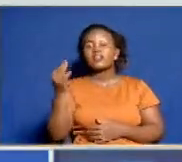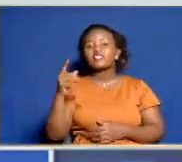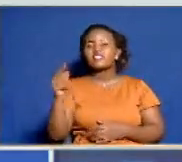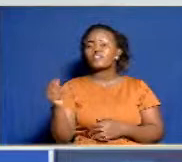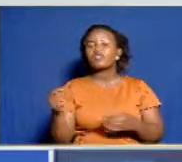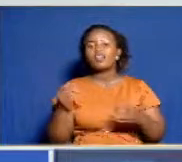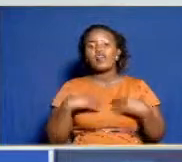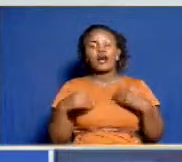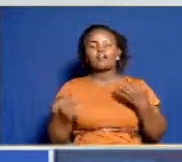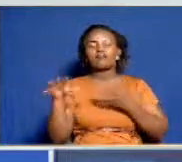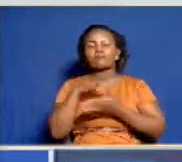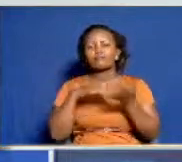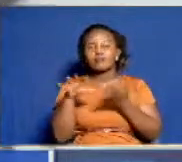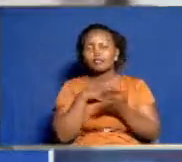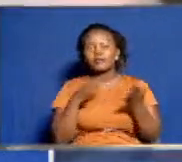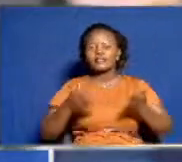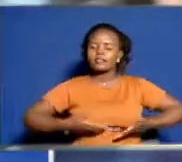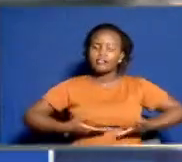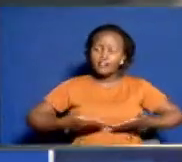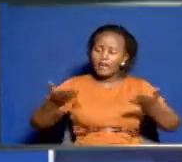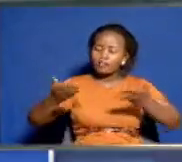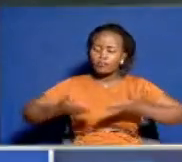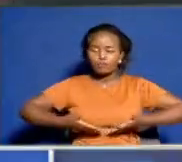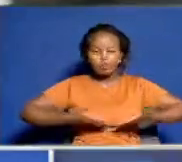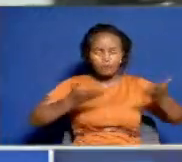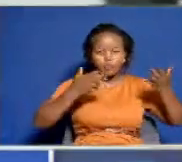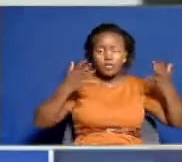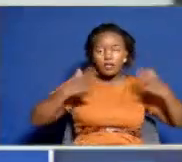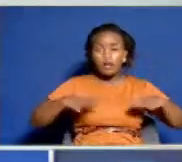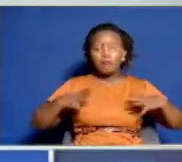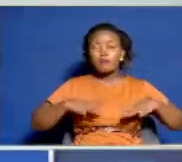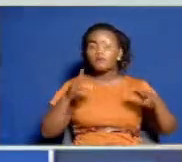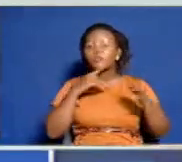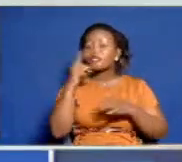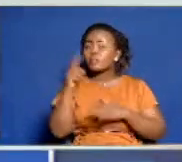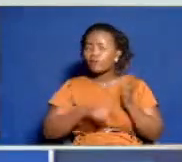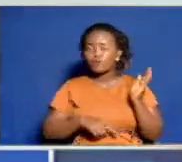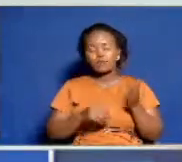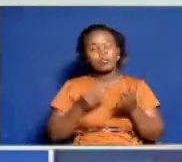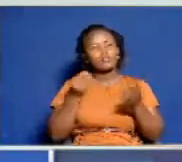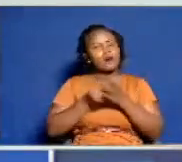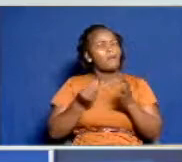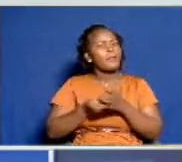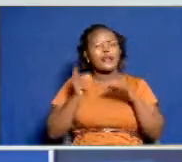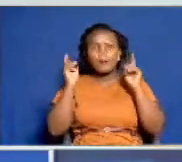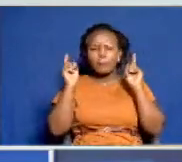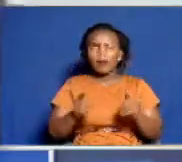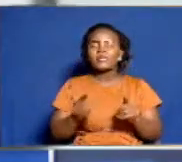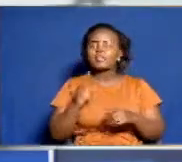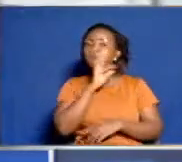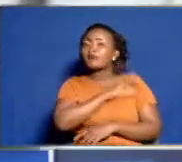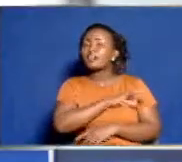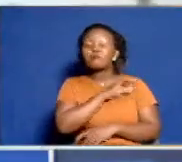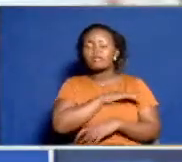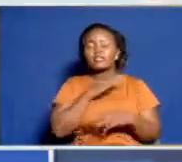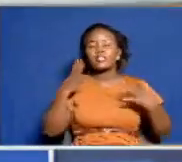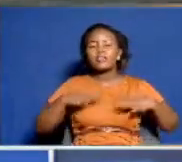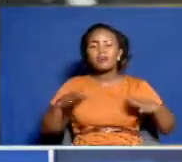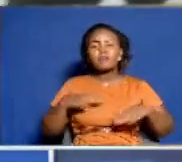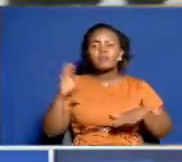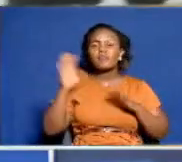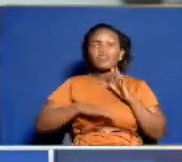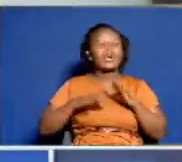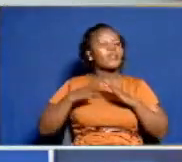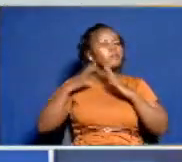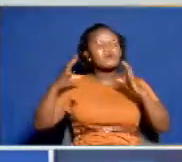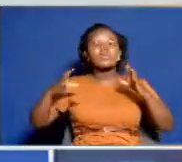mixed reactions here on the streets, with Kenyans saying they need the shillings to go directly to their pockets rather than major infrastructure